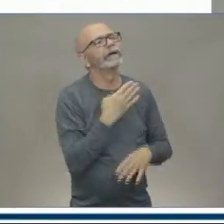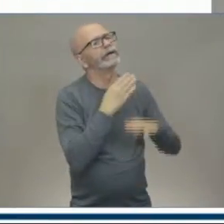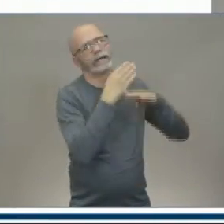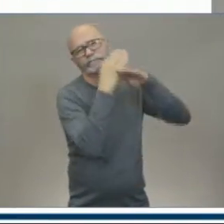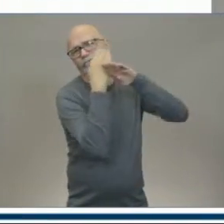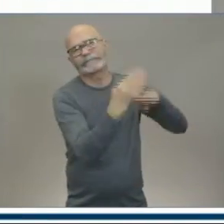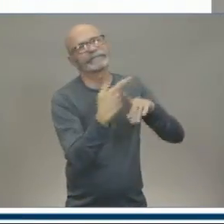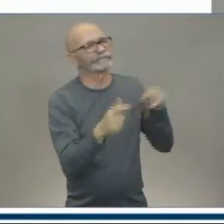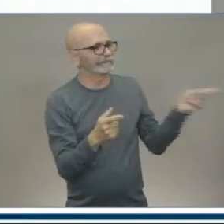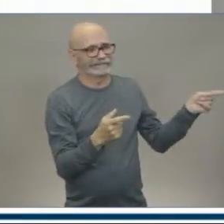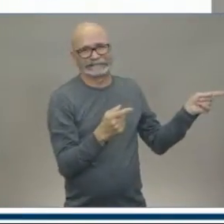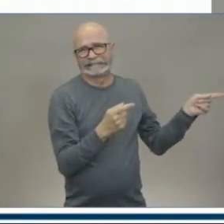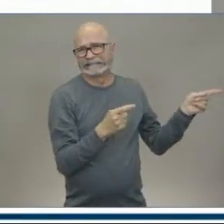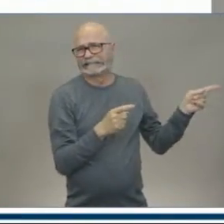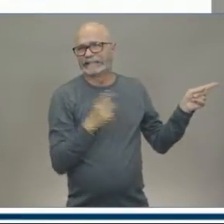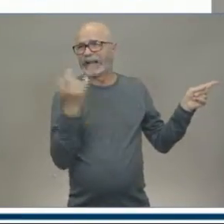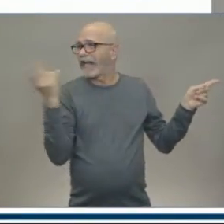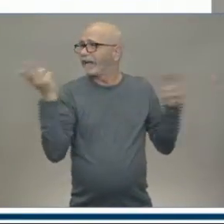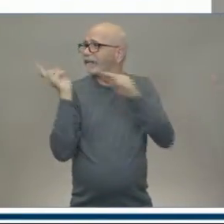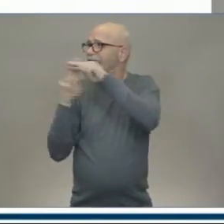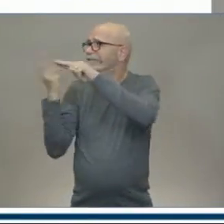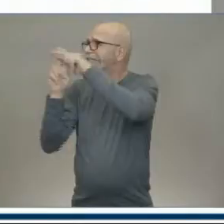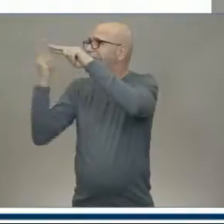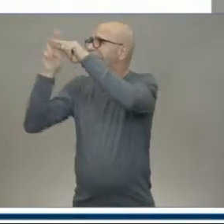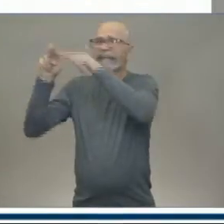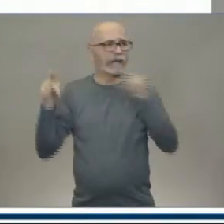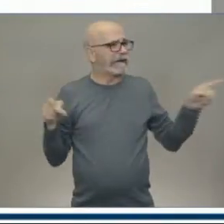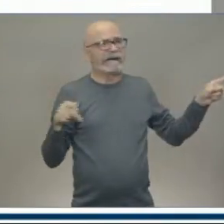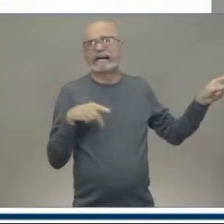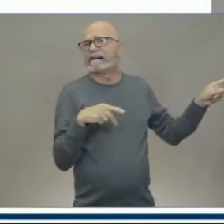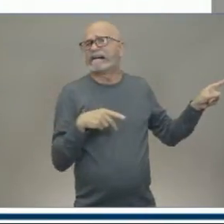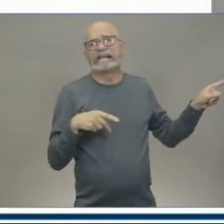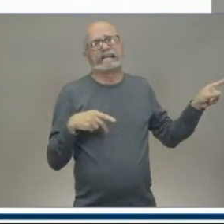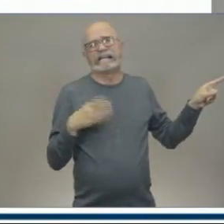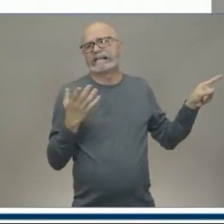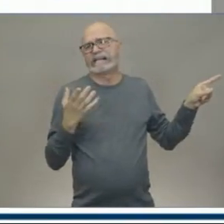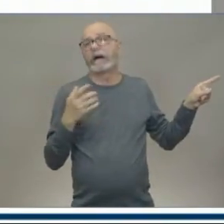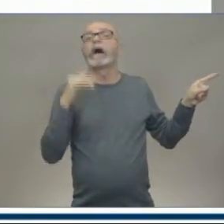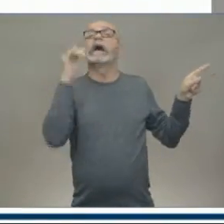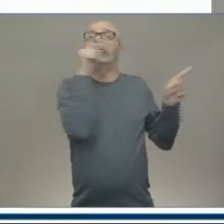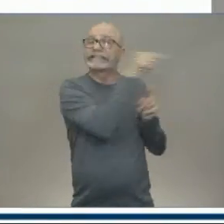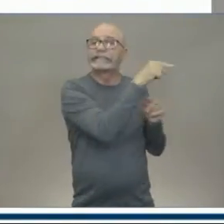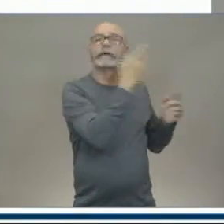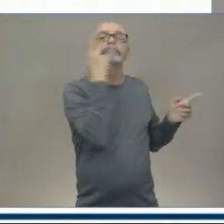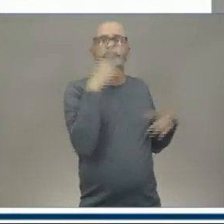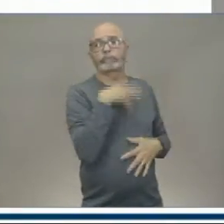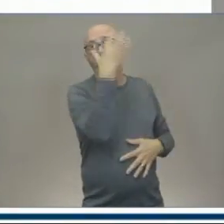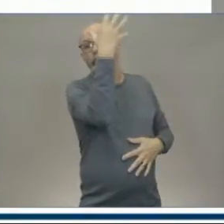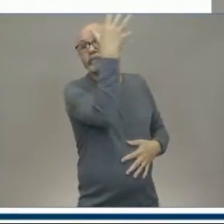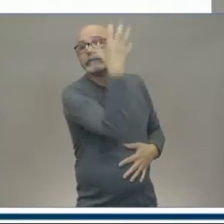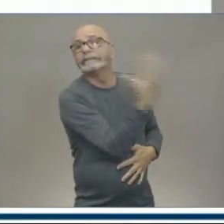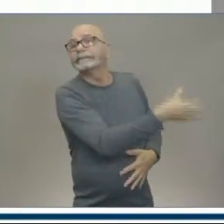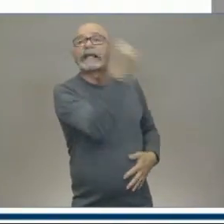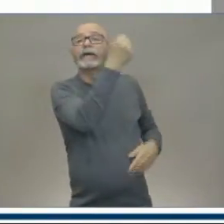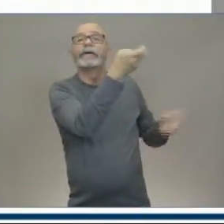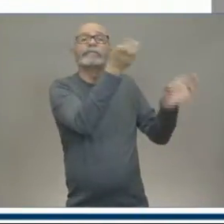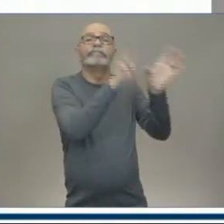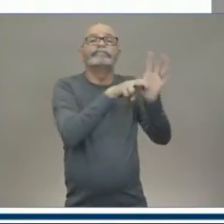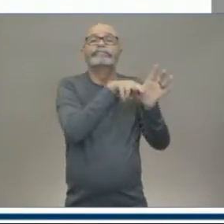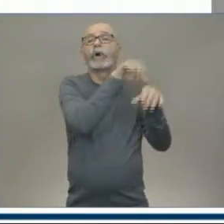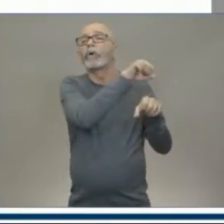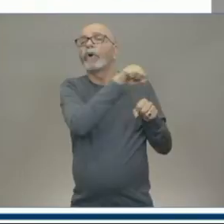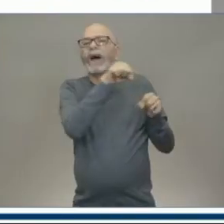numbers rise. Facilities can, however, continue to take residents for drives in vehicles. Some facilities have